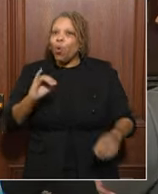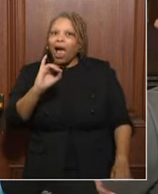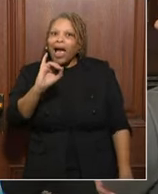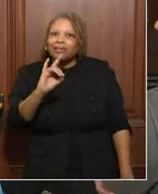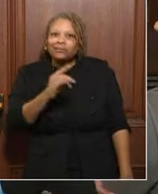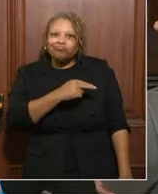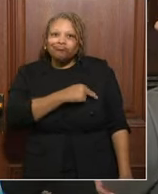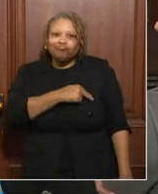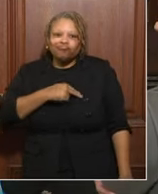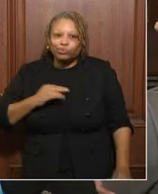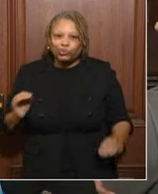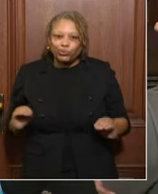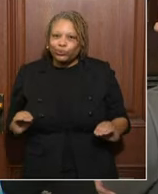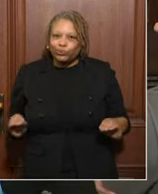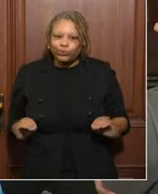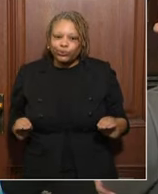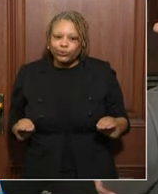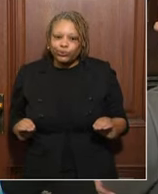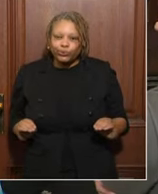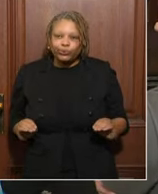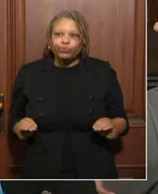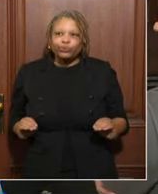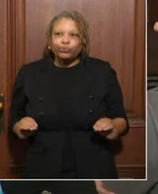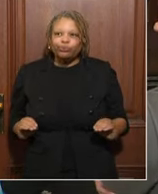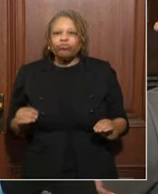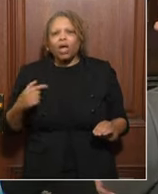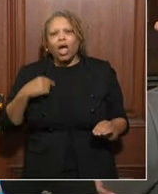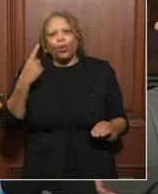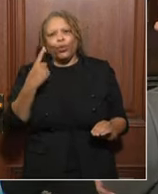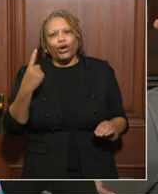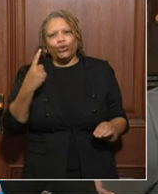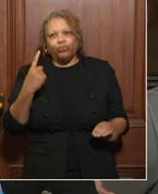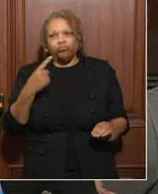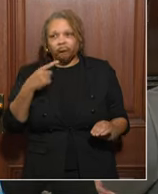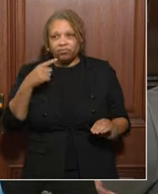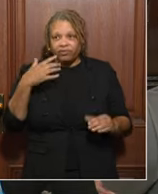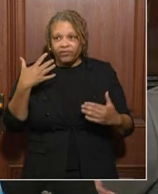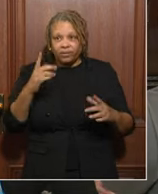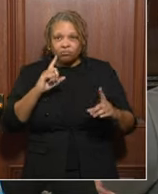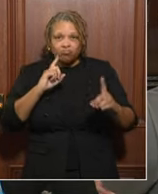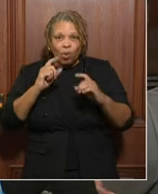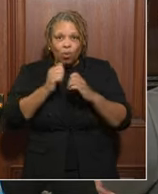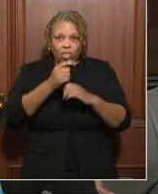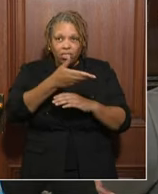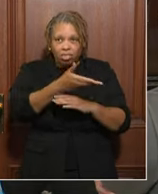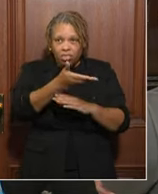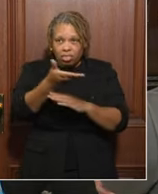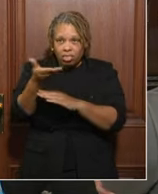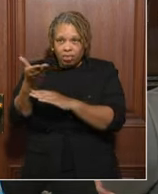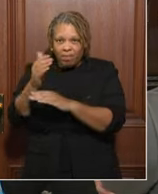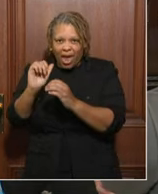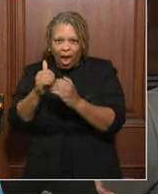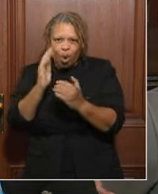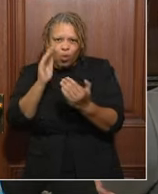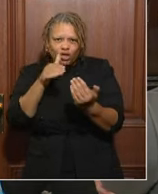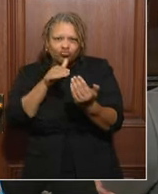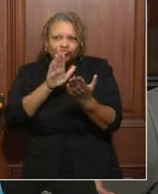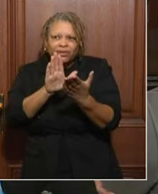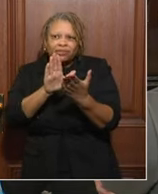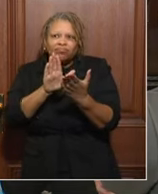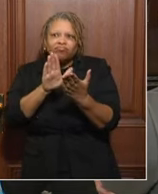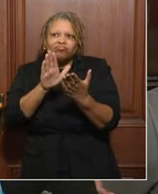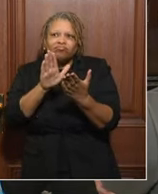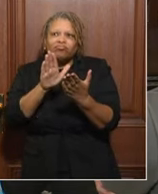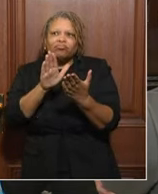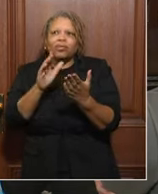I'm wondering if you have spoken, if that has been addressed with federal entities to ensure that doesn't